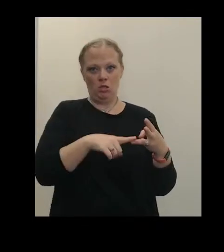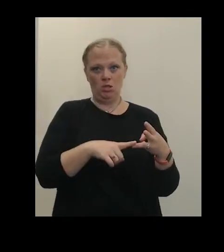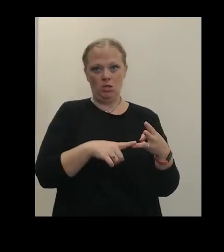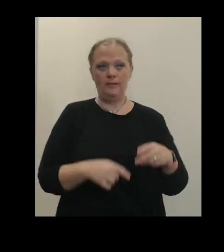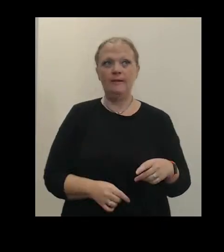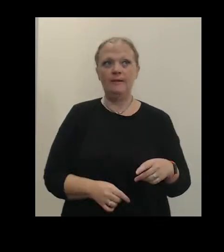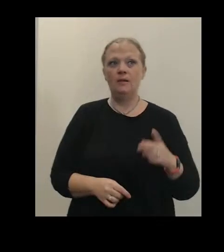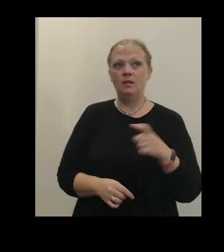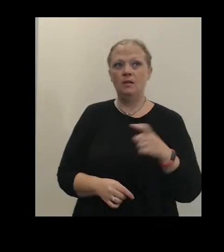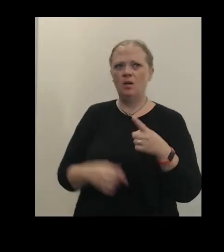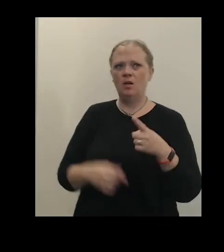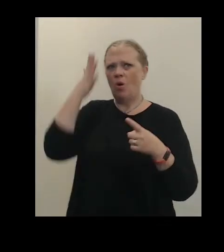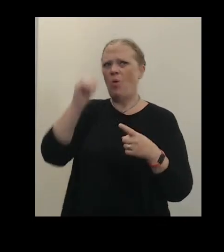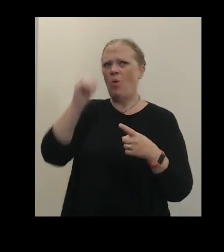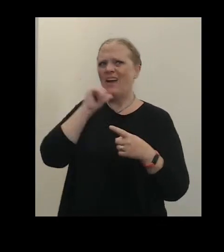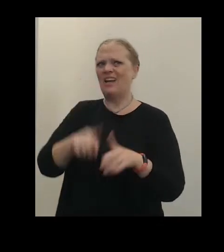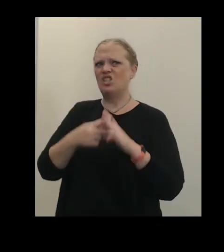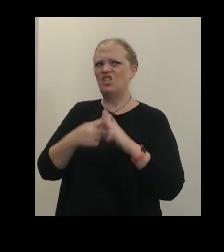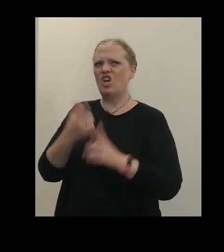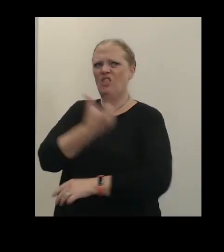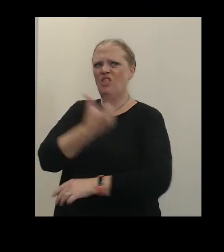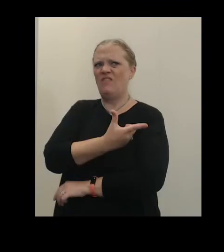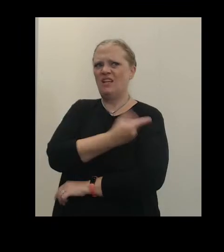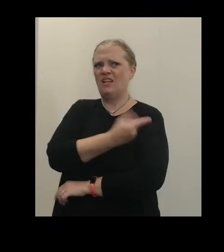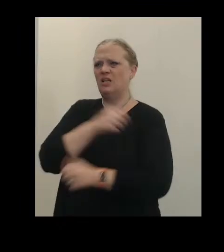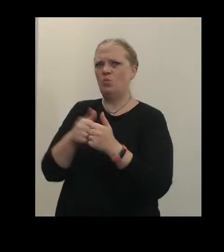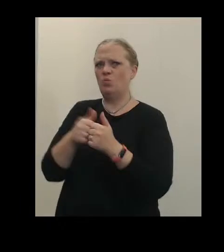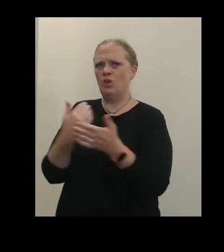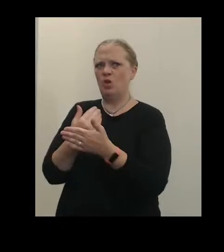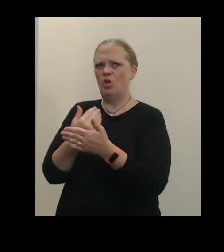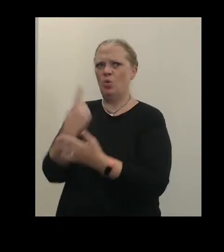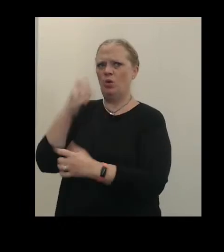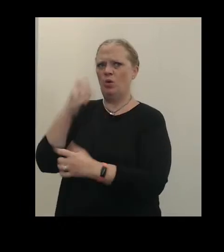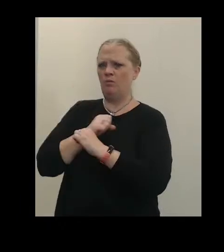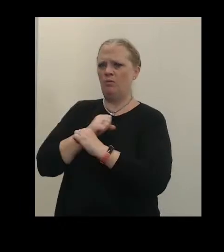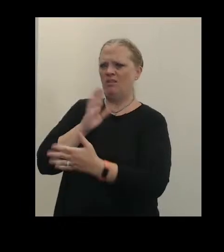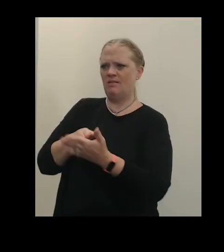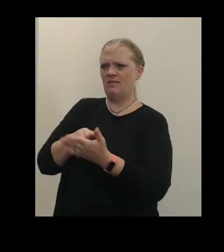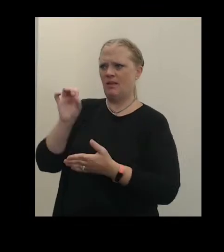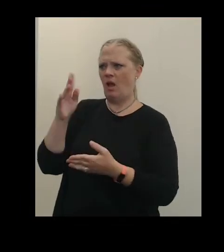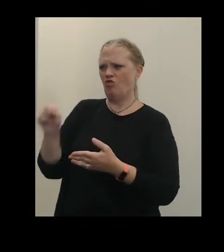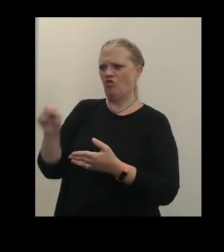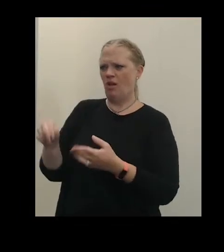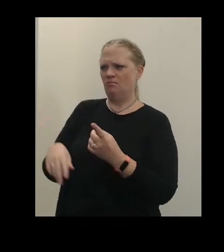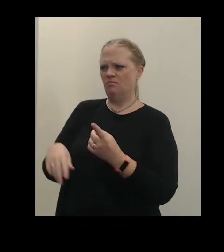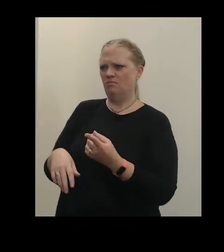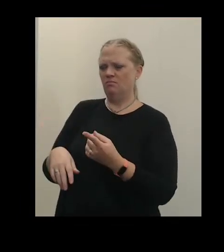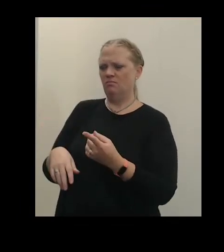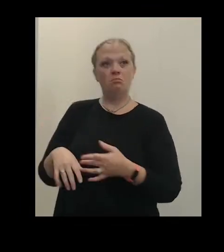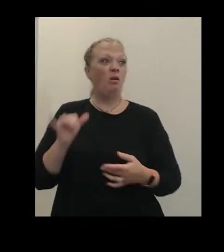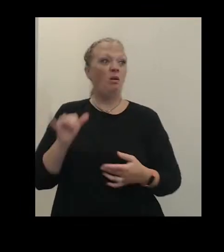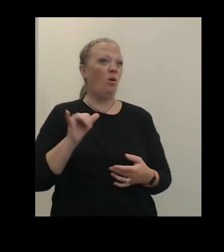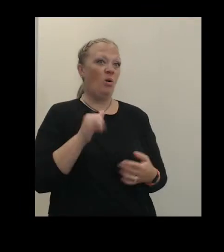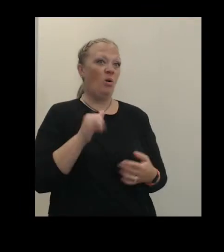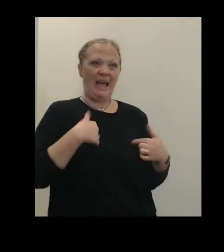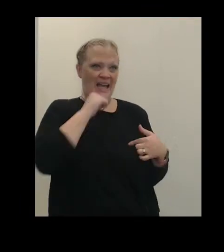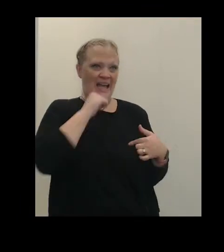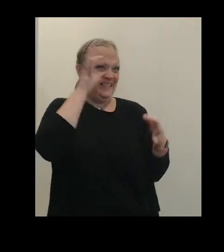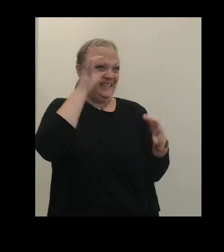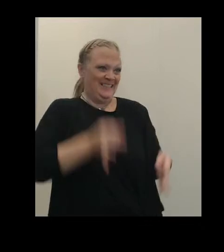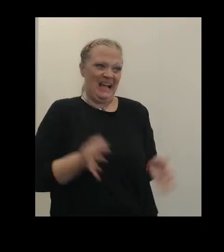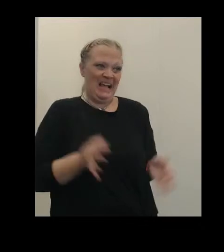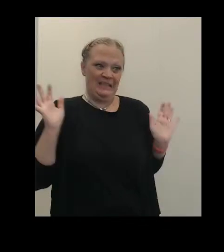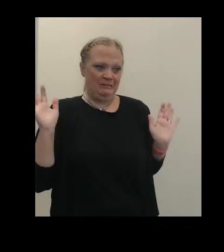Yes. Why not start the vaccine series with the new booster that protects against Omicron? I